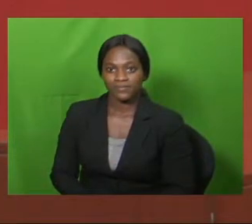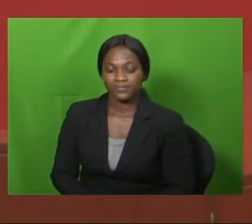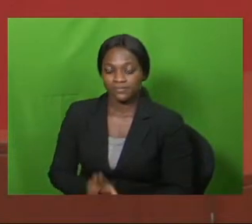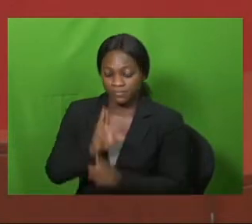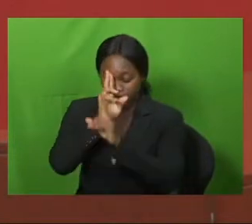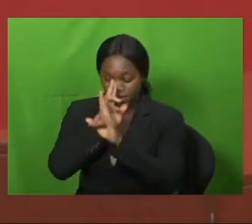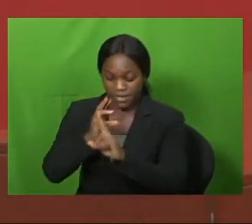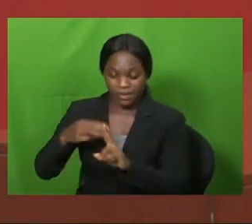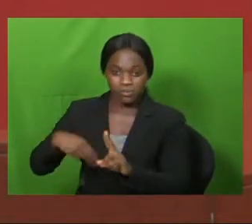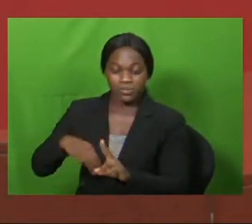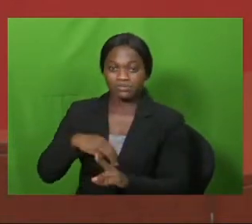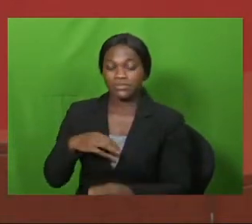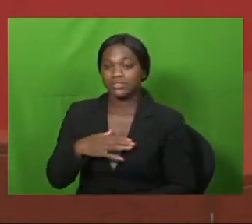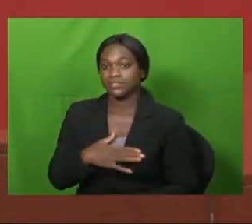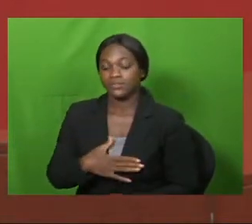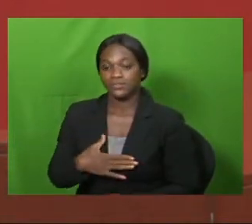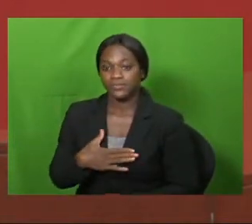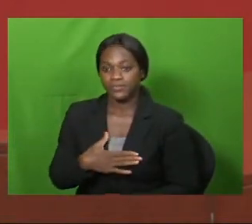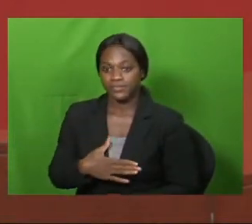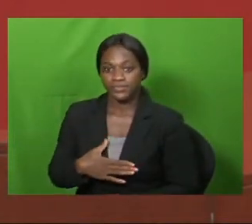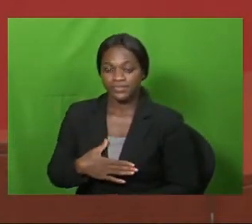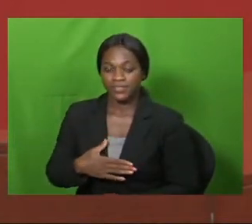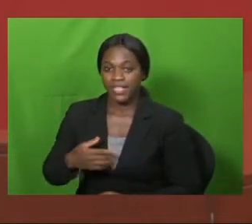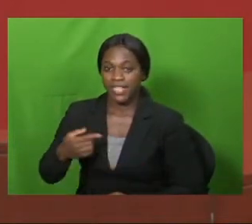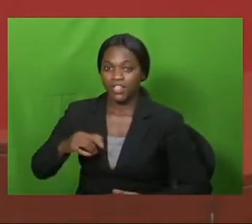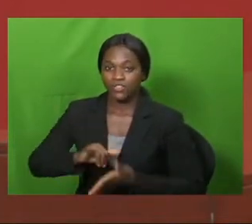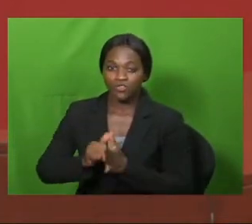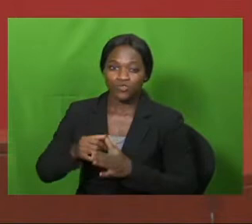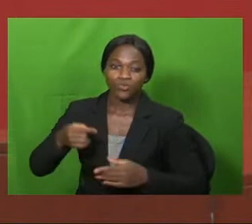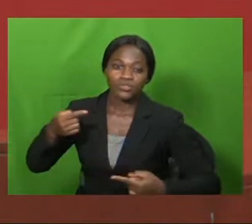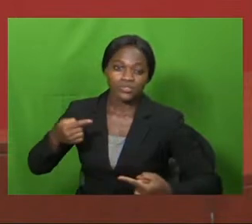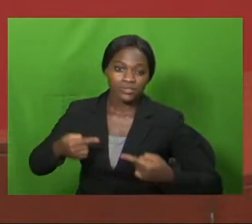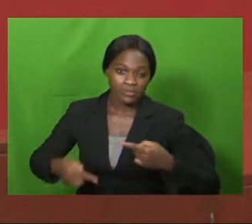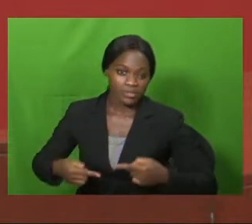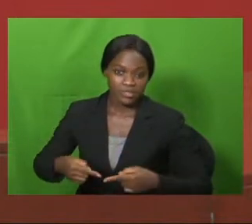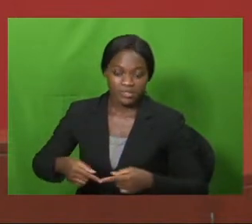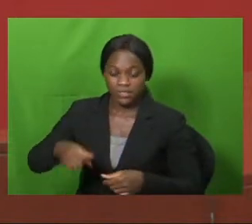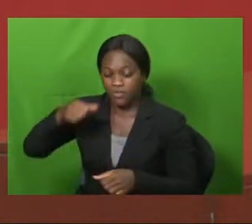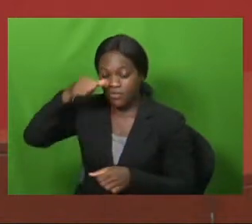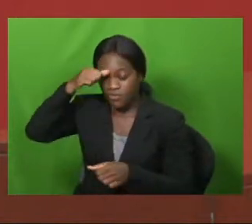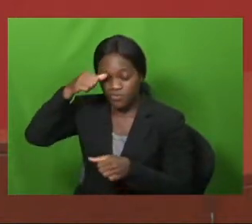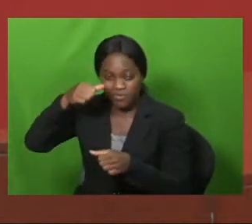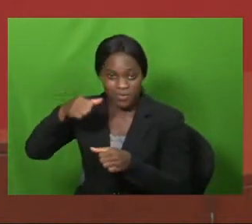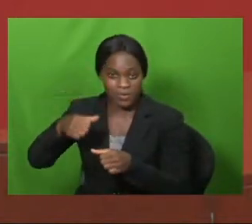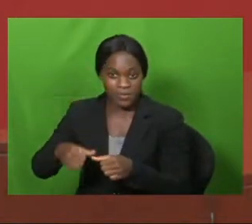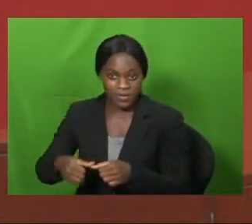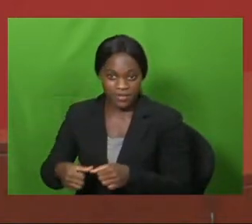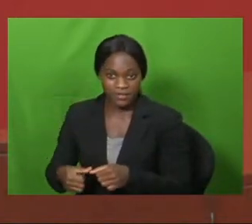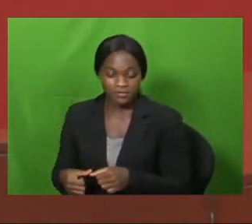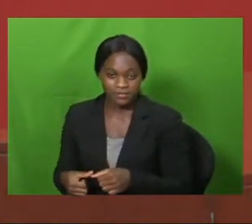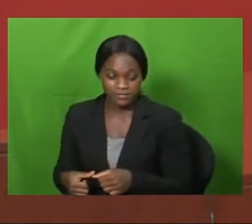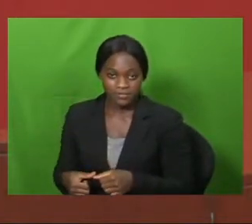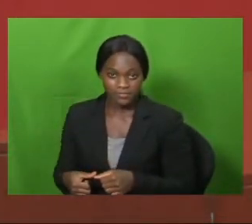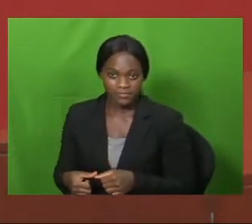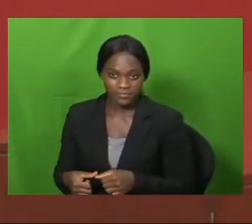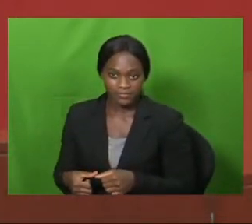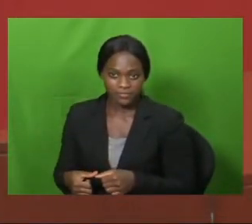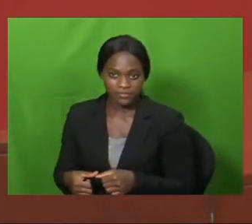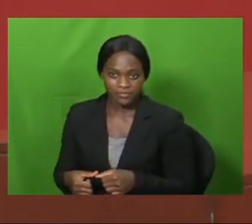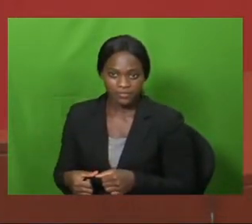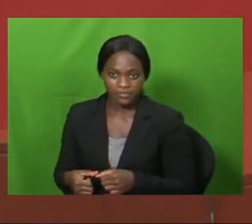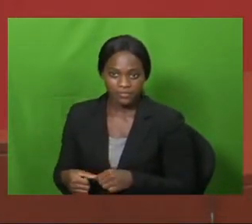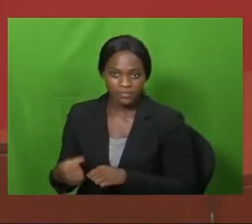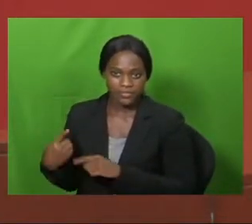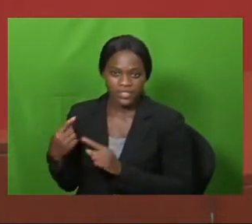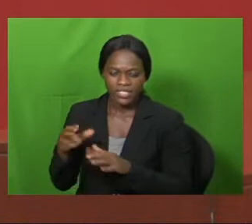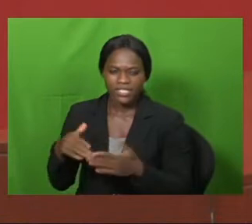members, please, the debaters, take this note. Since we gave the